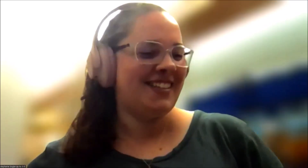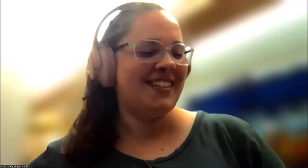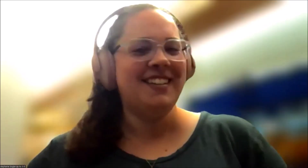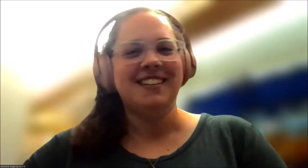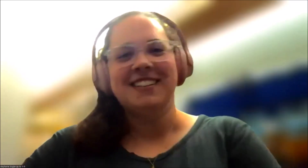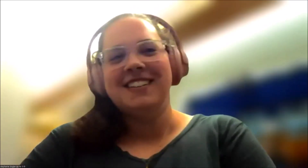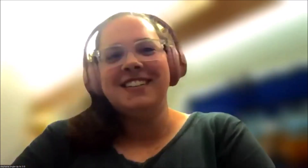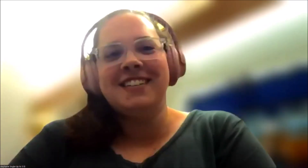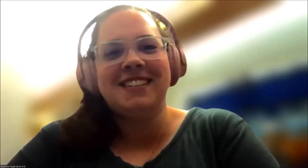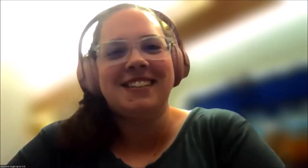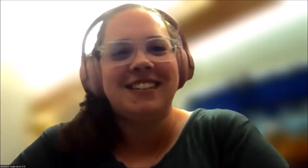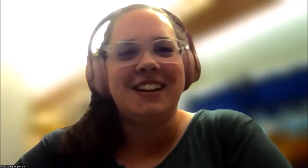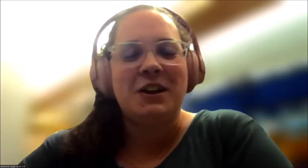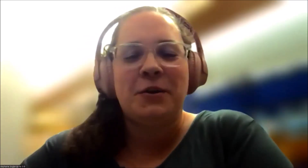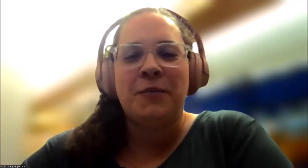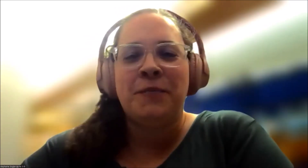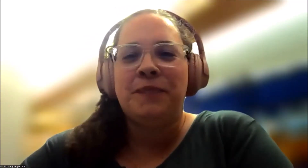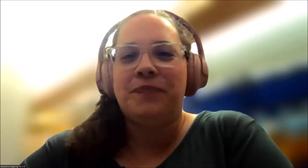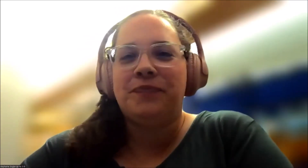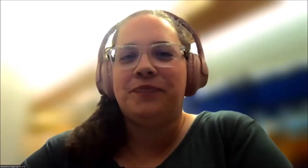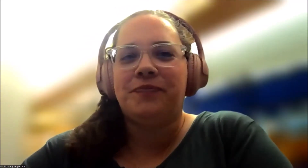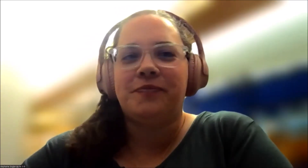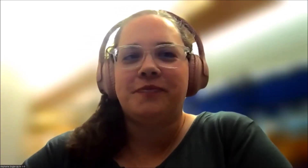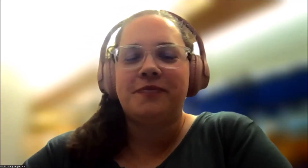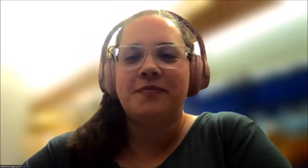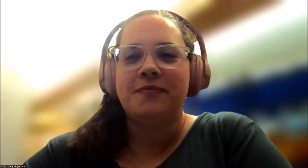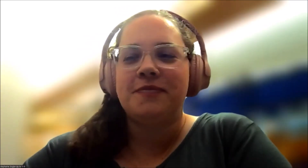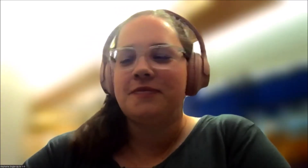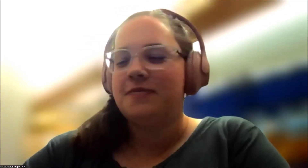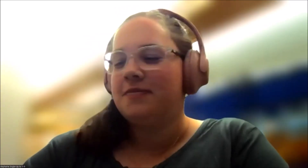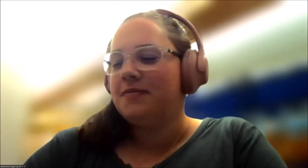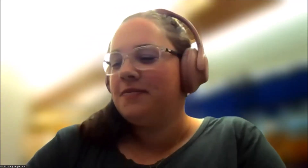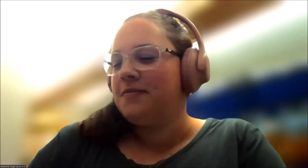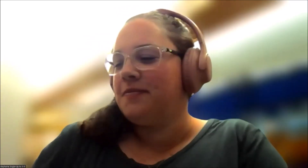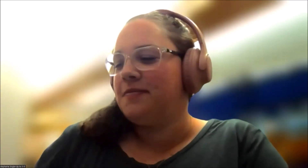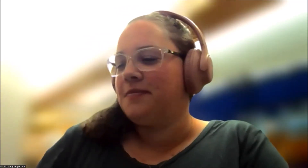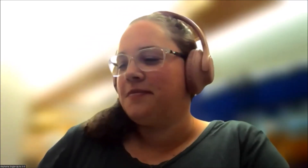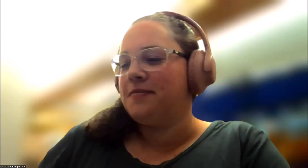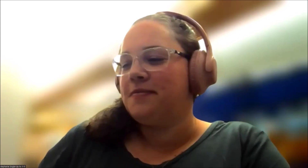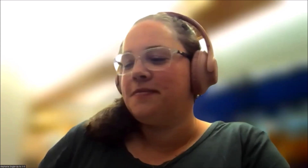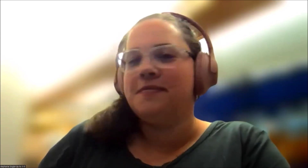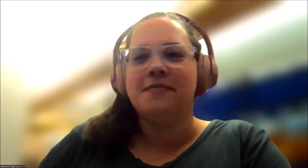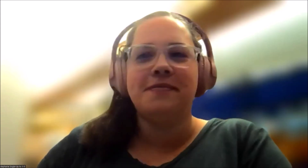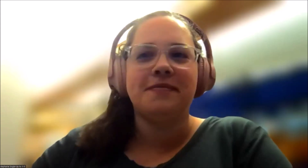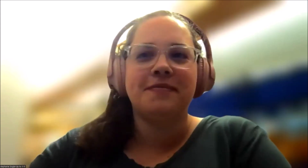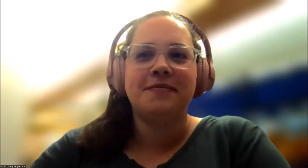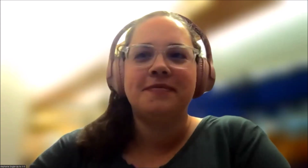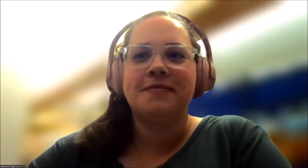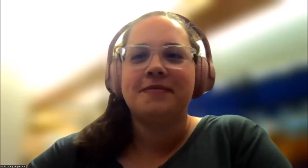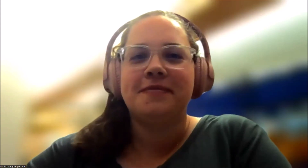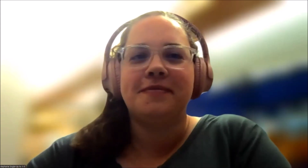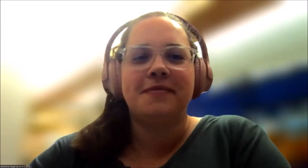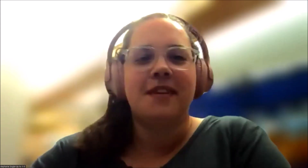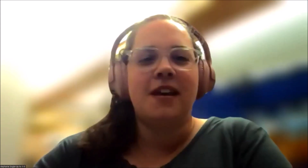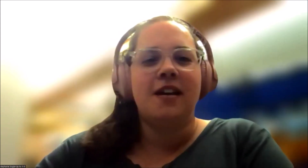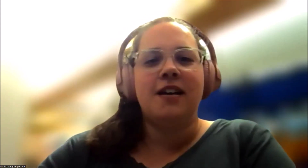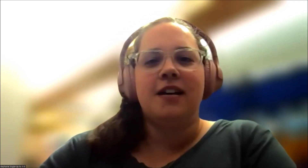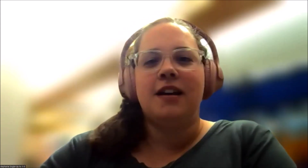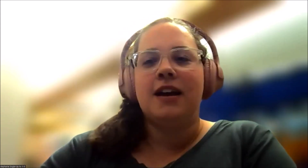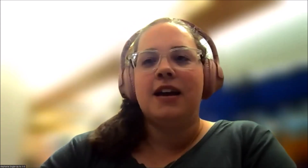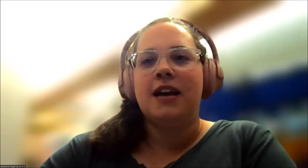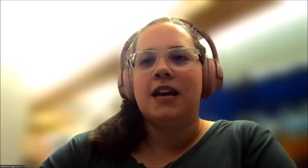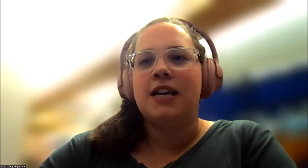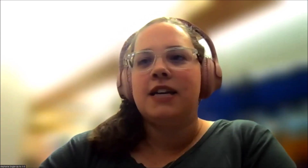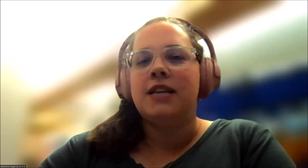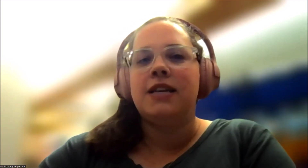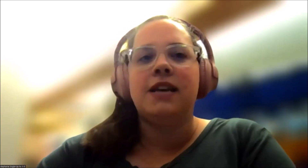our case presentation for the day. So Stephanie, take it away. Did you want me to share